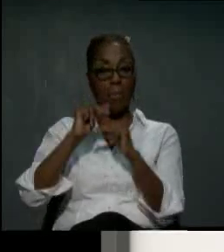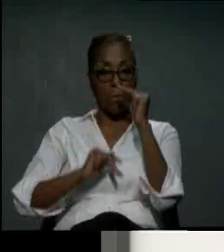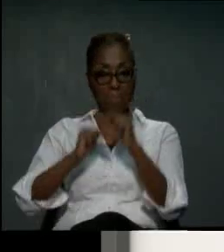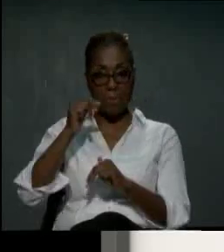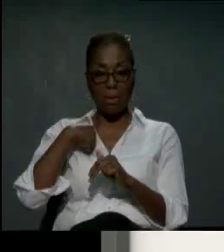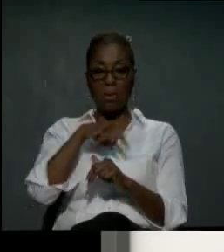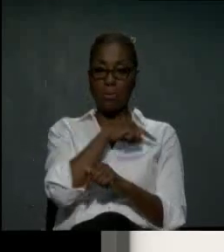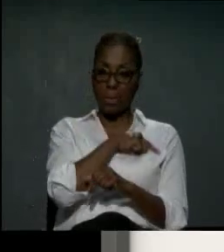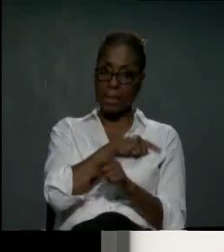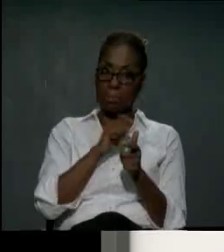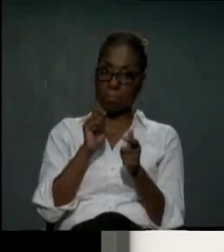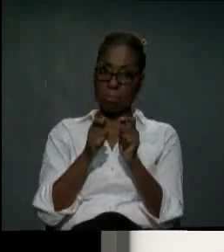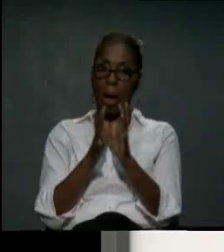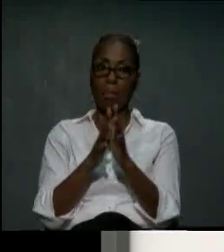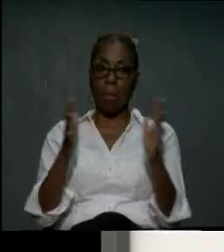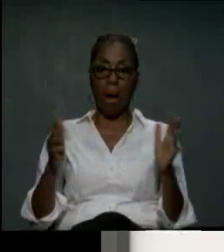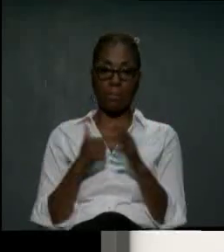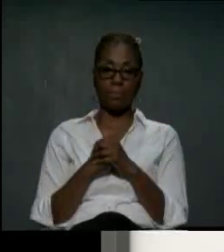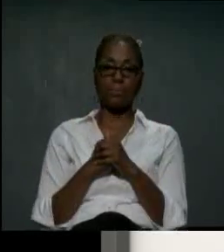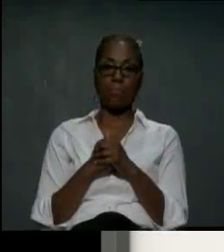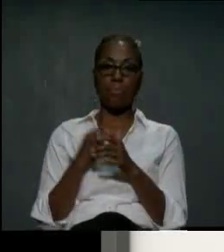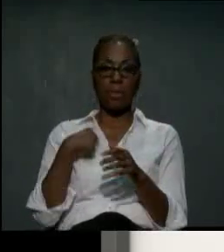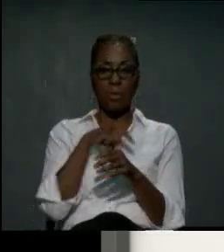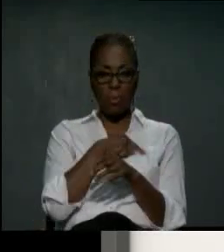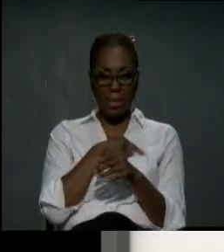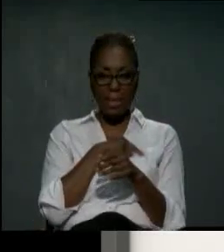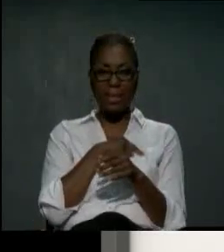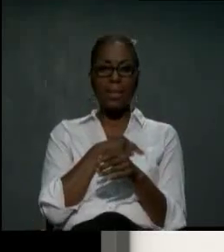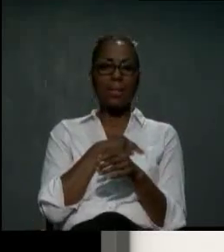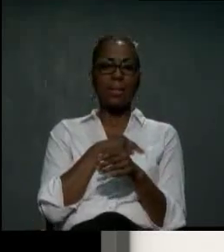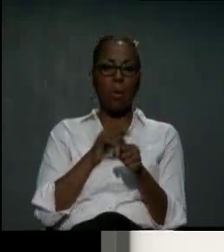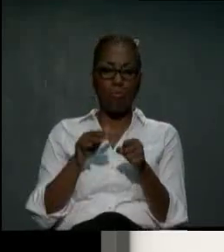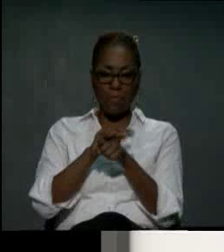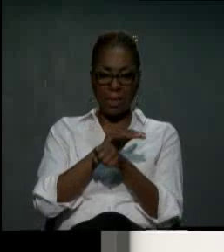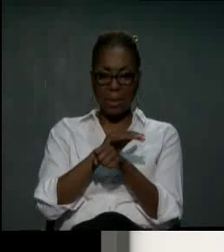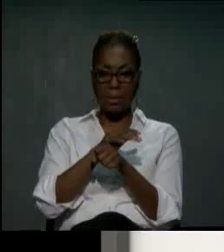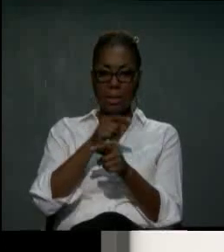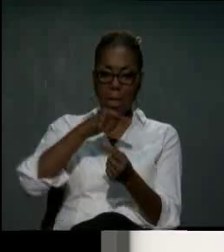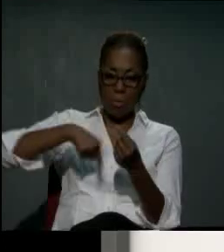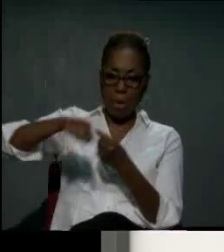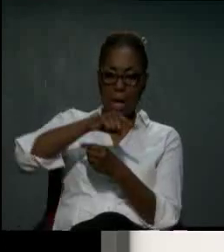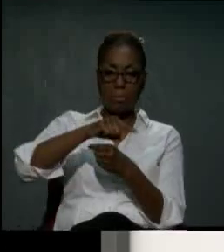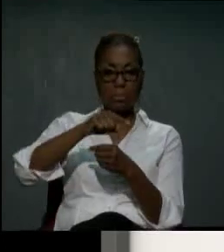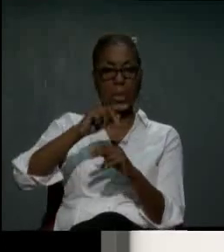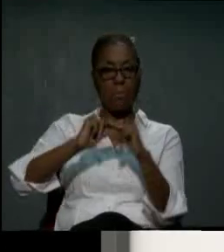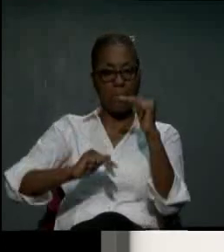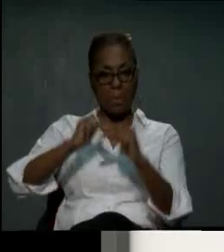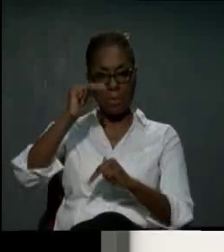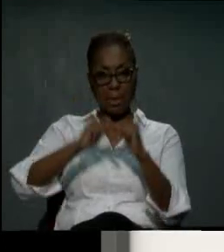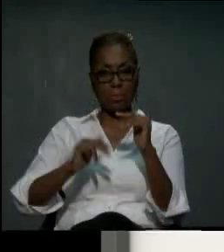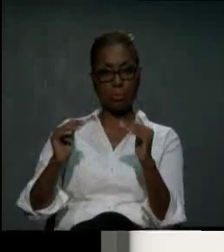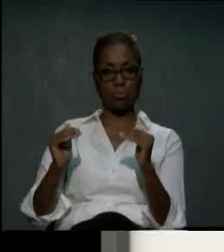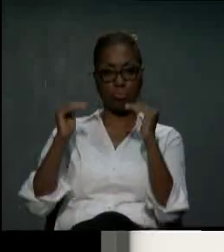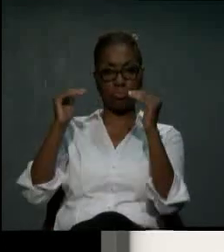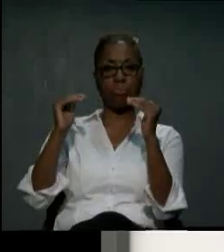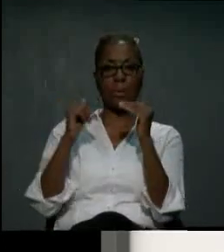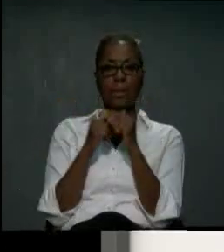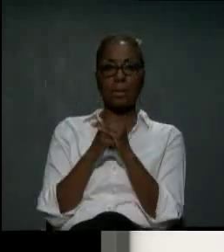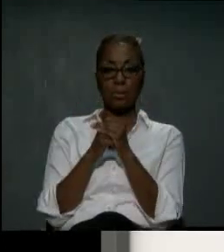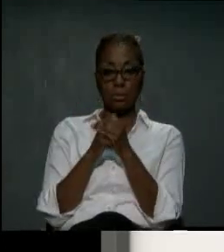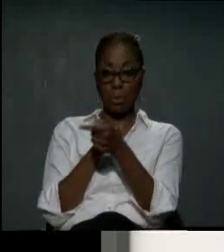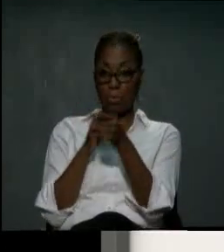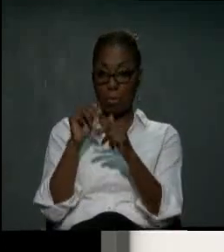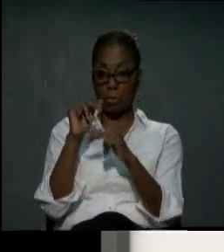lot of cutting. We're filling around the buildings to get the buildings to an elevation to where